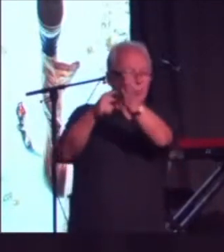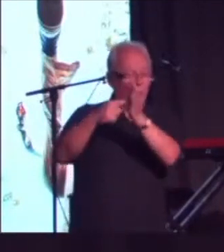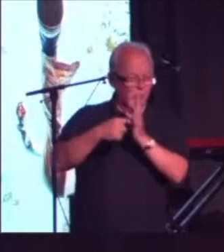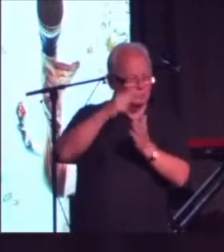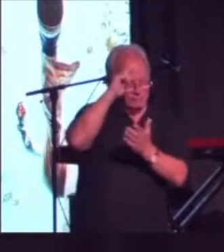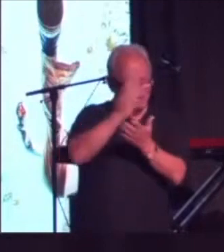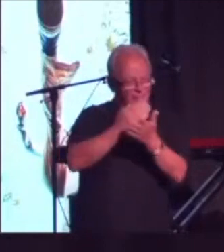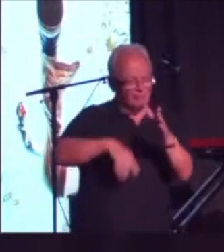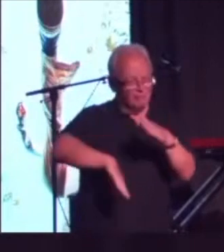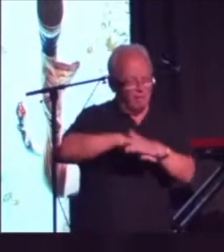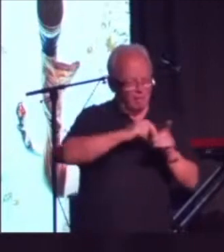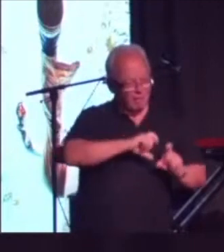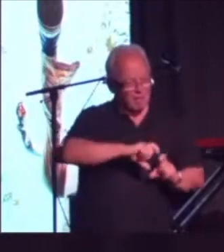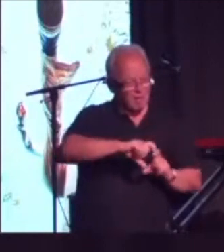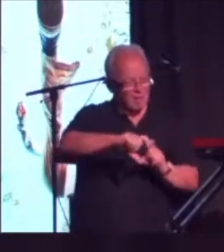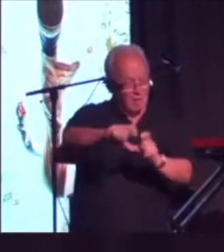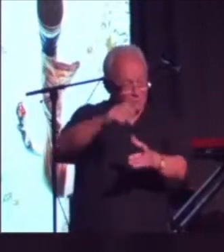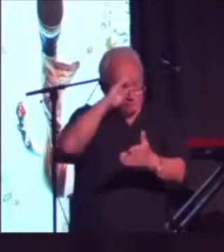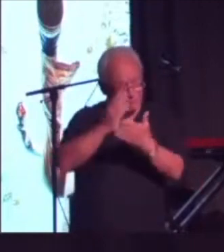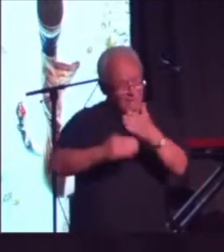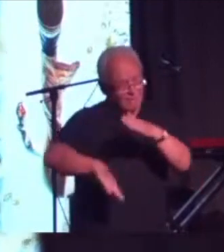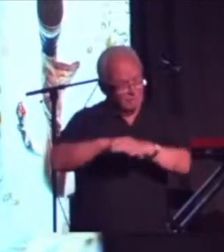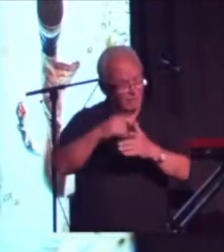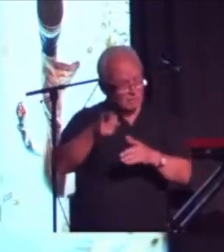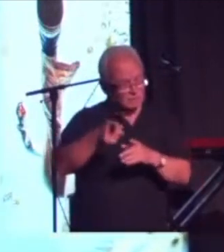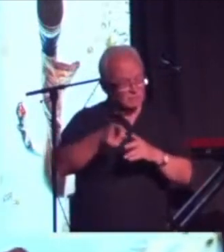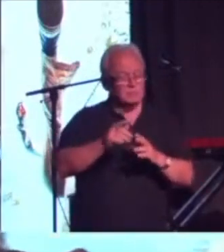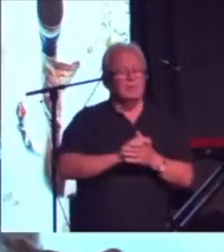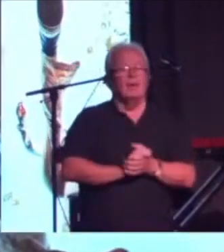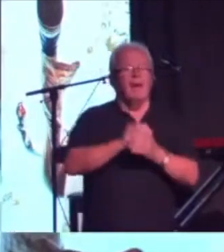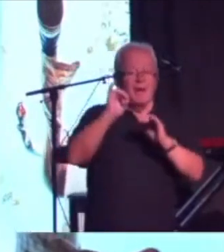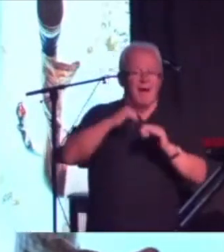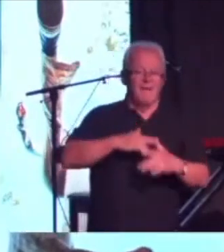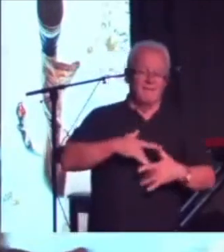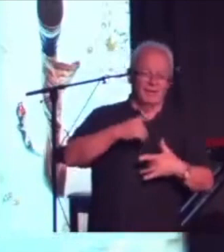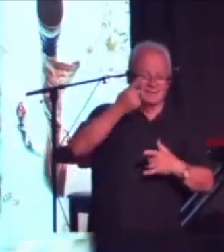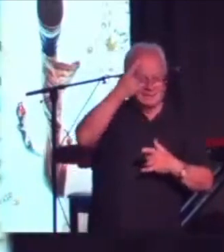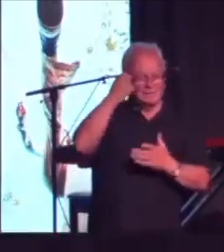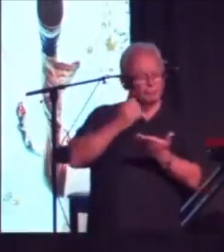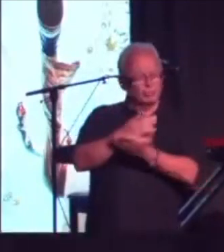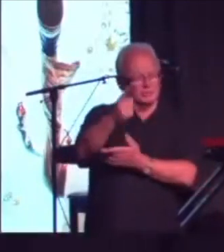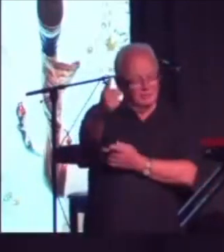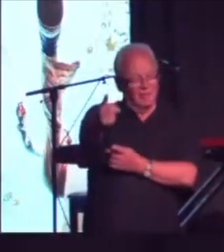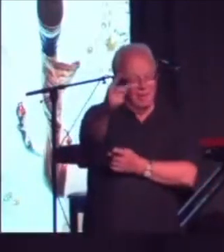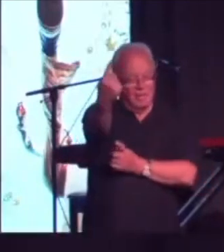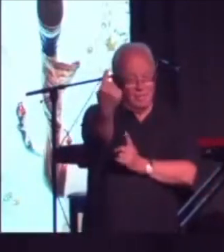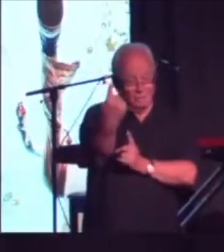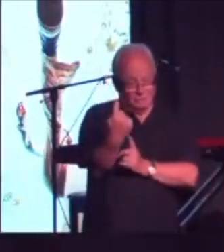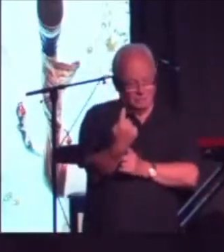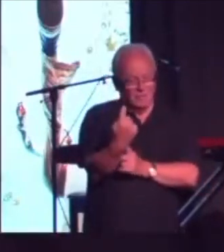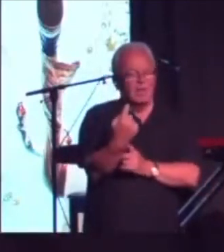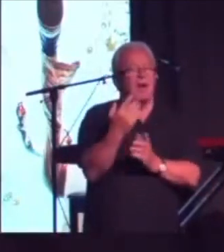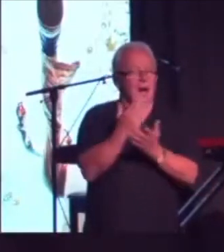honesty. The wounds of a faithful friend can be trusted. And not only can be trusted, they're absolutely essential for what God